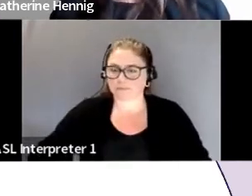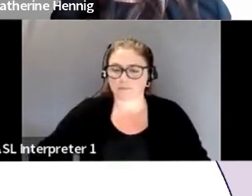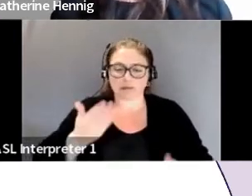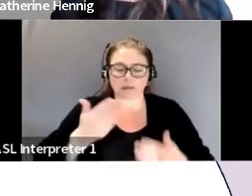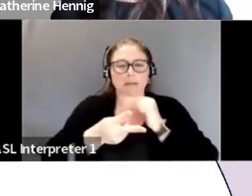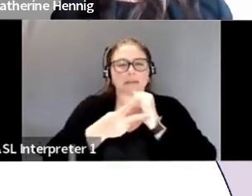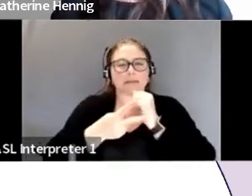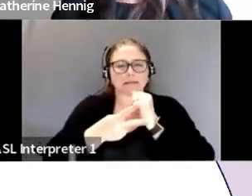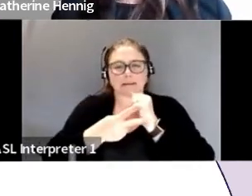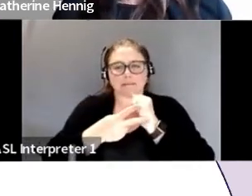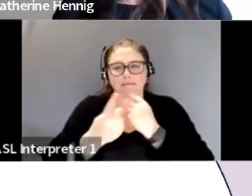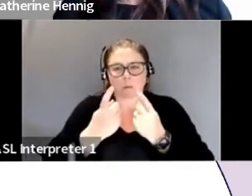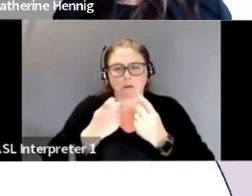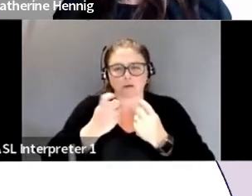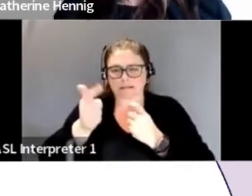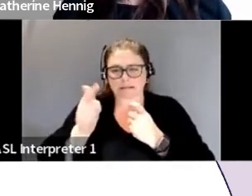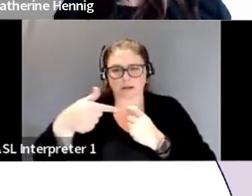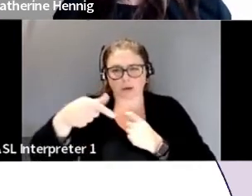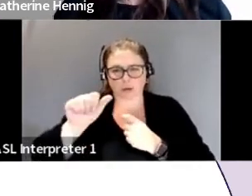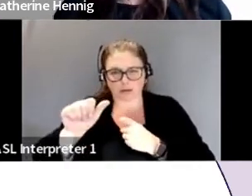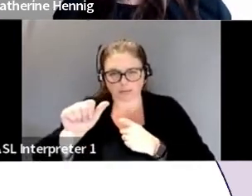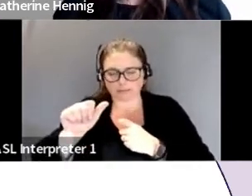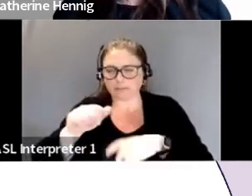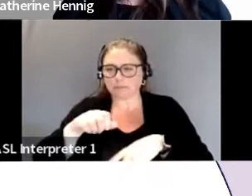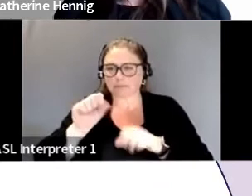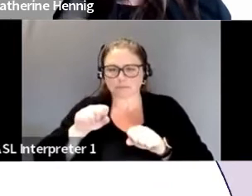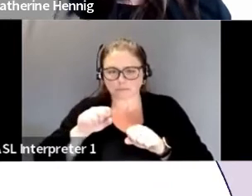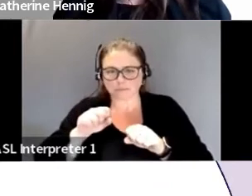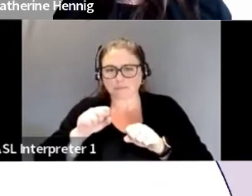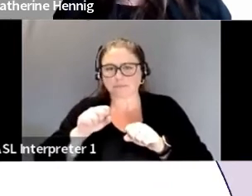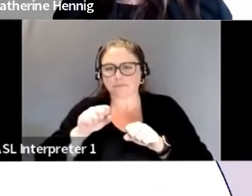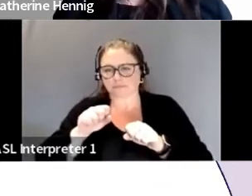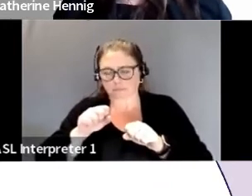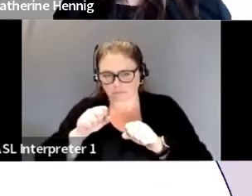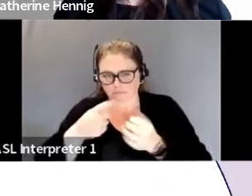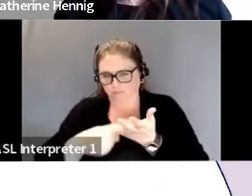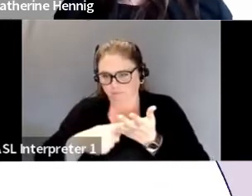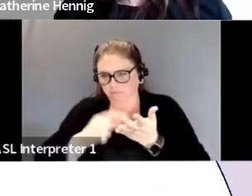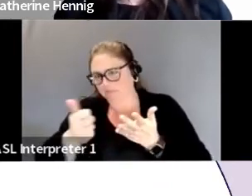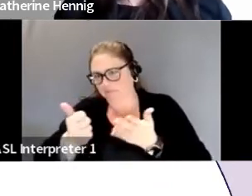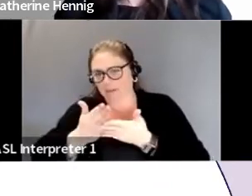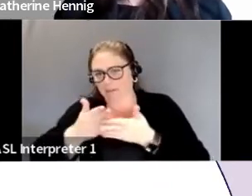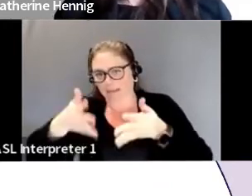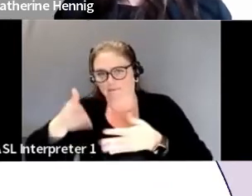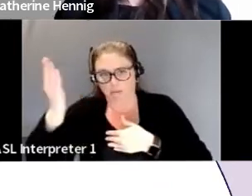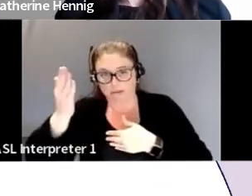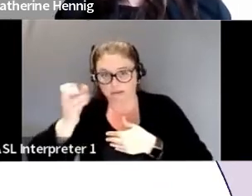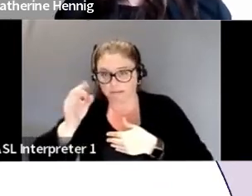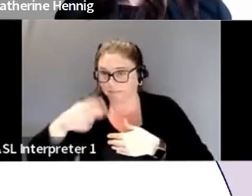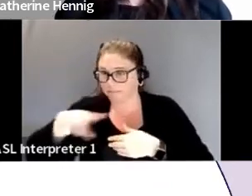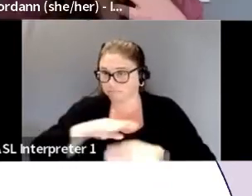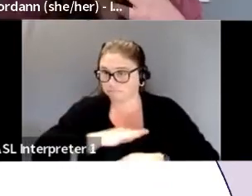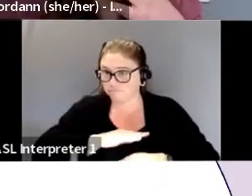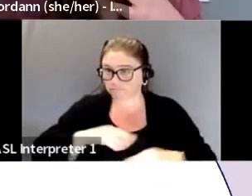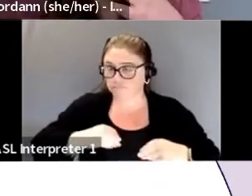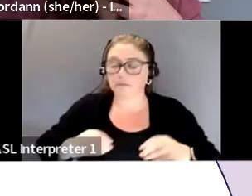questions just for the Q&A so we can touch on grant myths and the other portions of the presentation, that would be great if that's okay with everybody here. Okay,